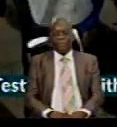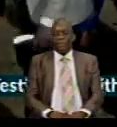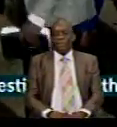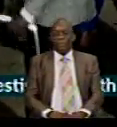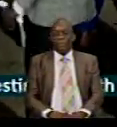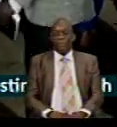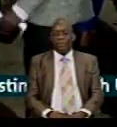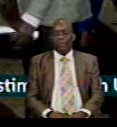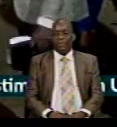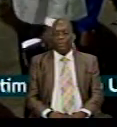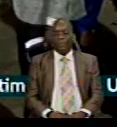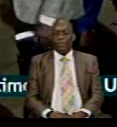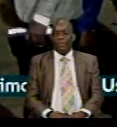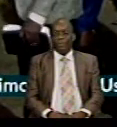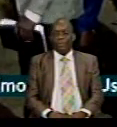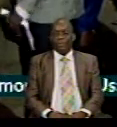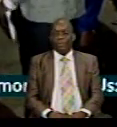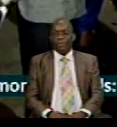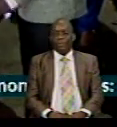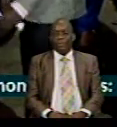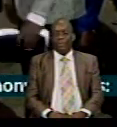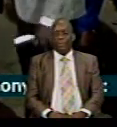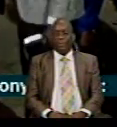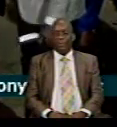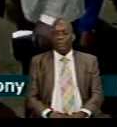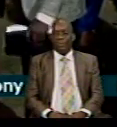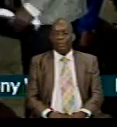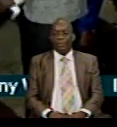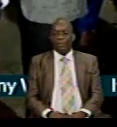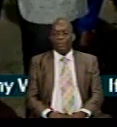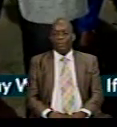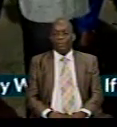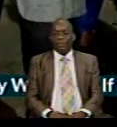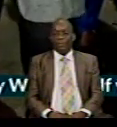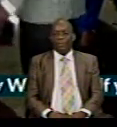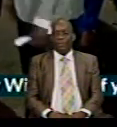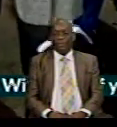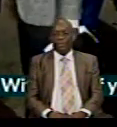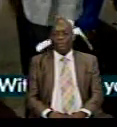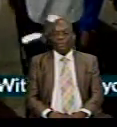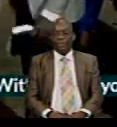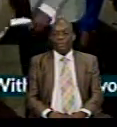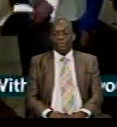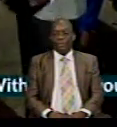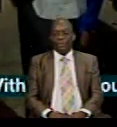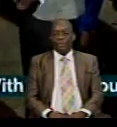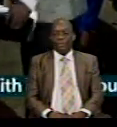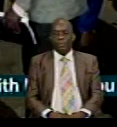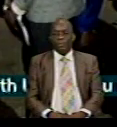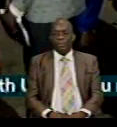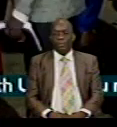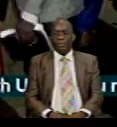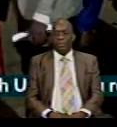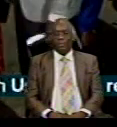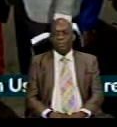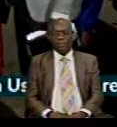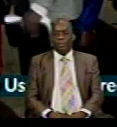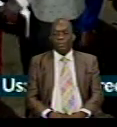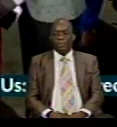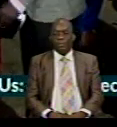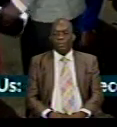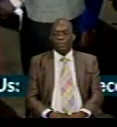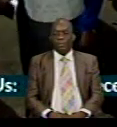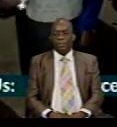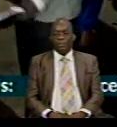gauche. Donc, il était toujours couché et il ne pouvait rien faire. Mais ce soir, après la prière de l'homme de Dieu, vous pouvez voir comment le papa dansait.